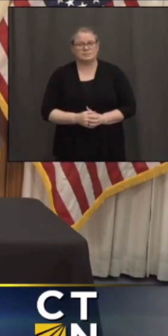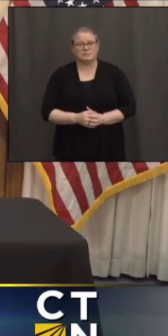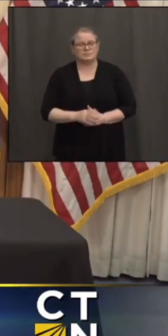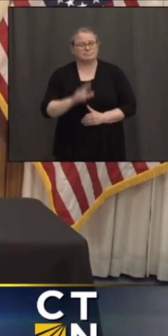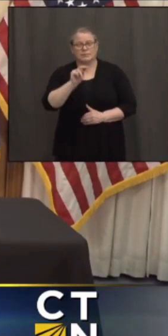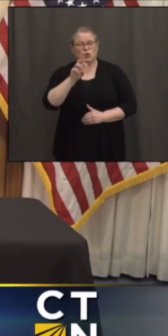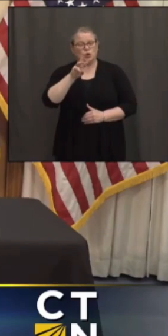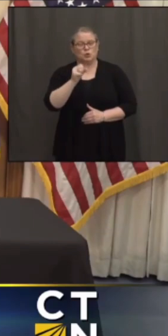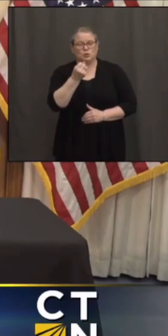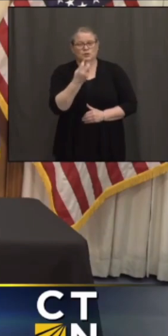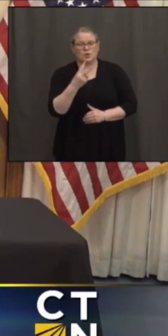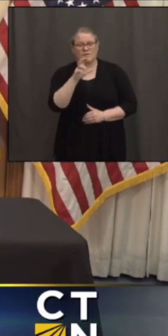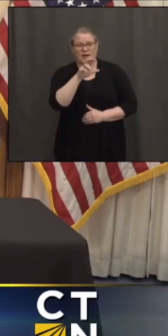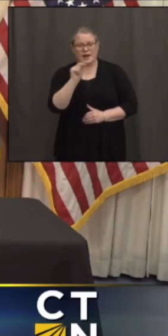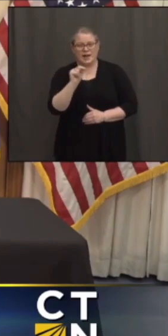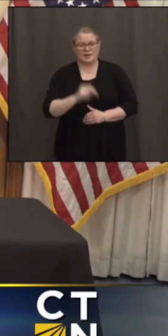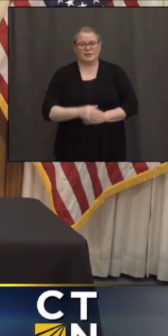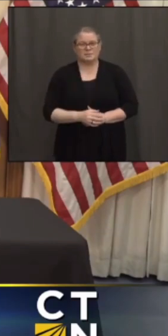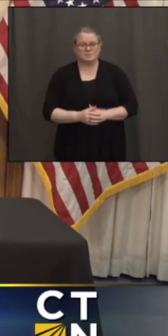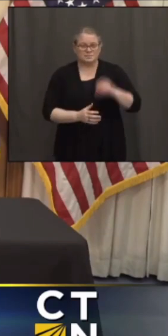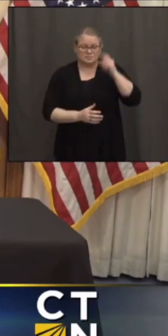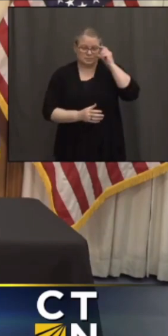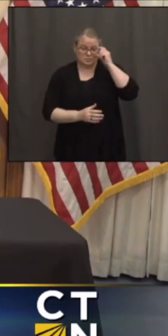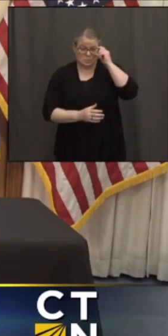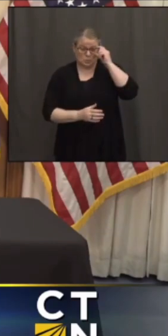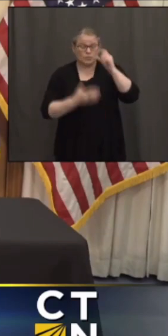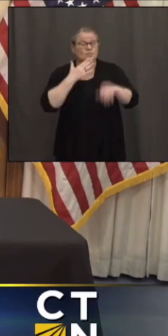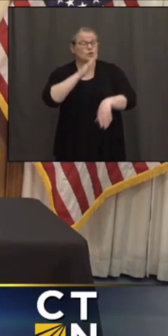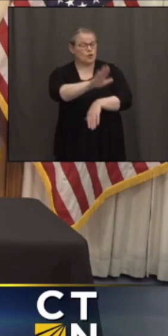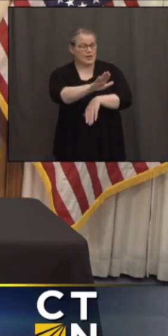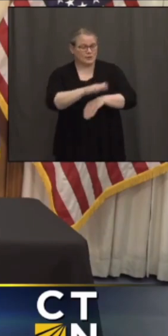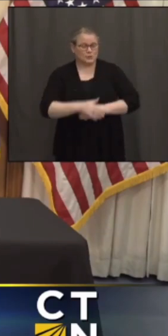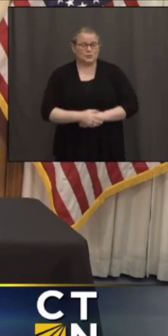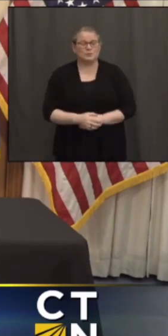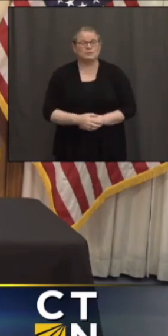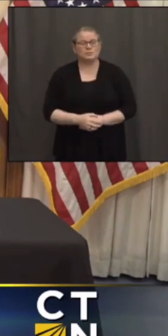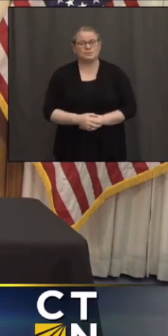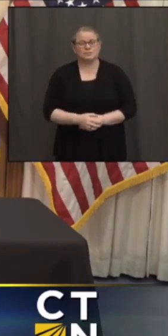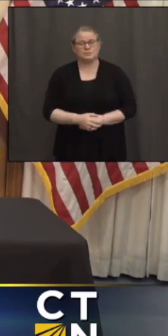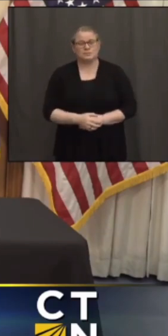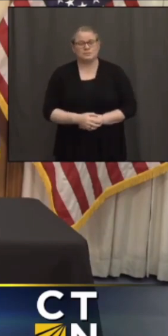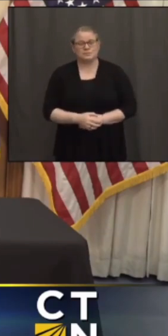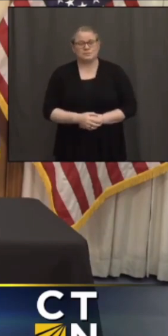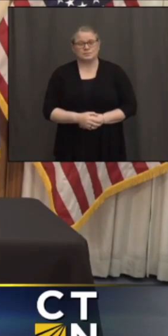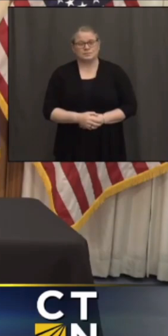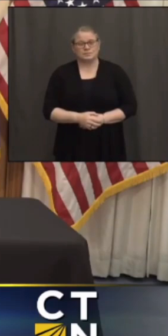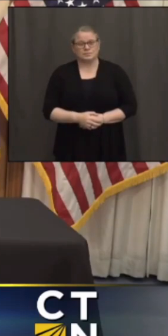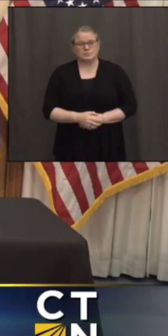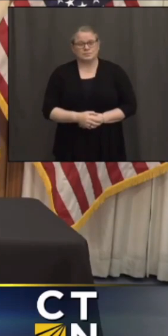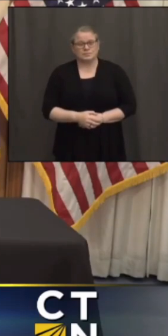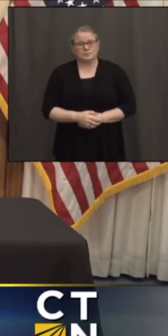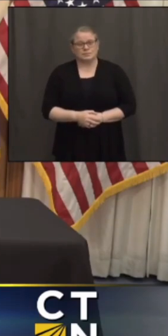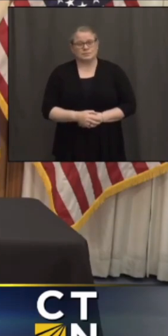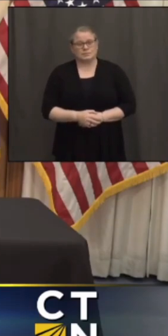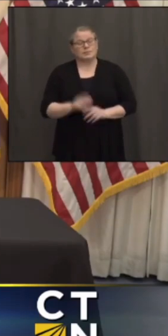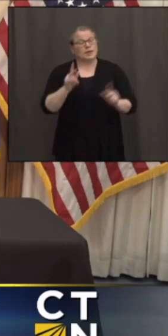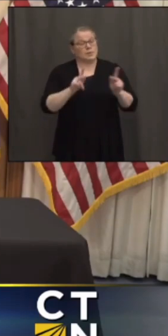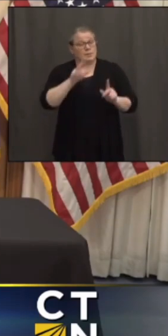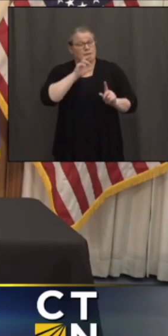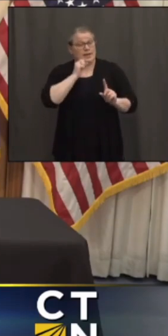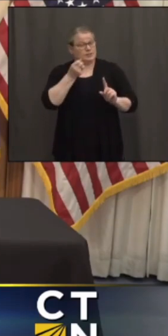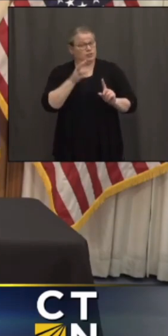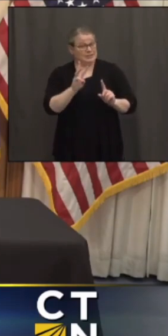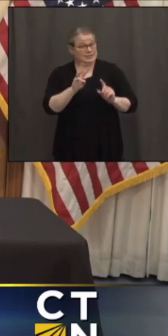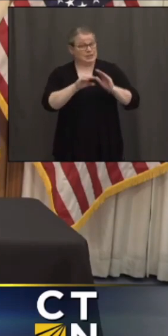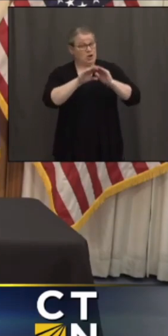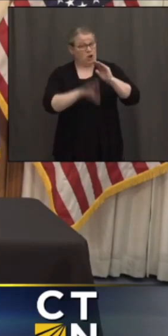News 12 Connecticut. Good afternoon, Governor. Since people under 16 won't be